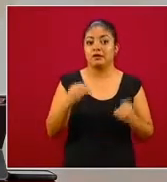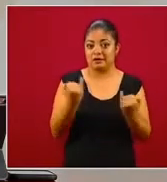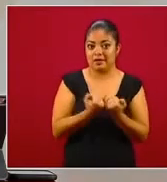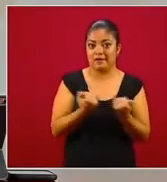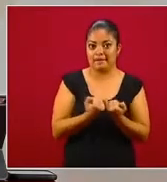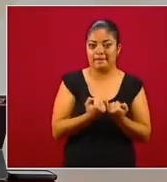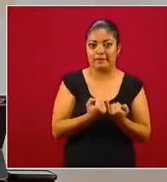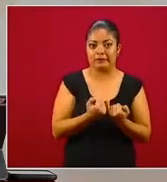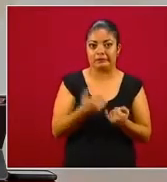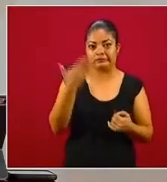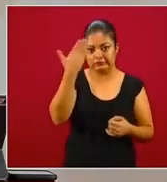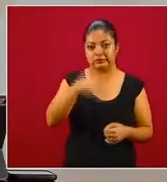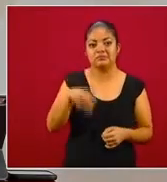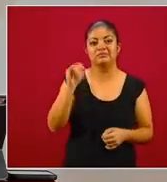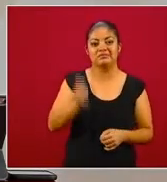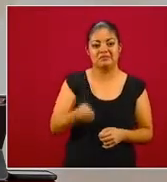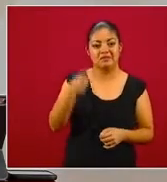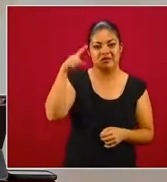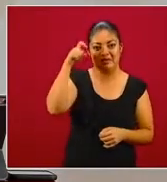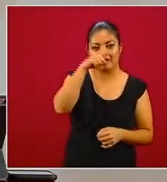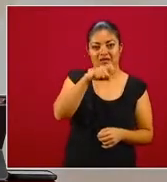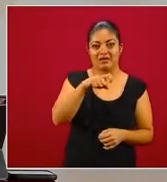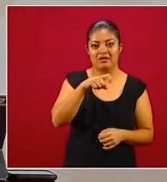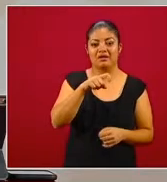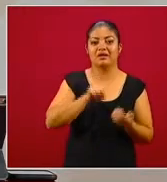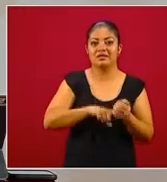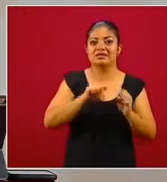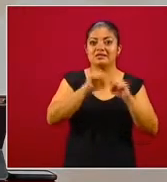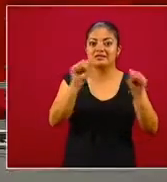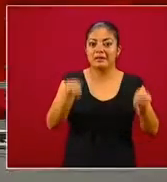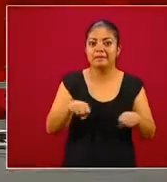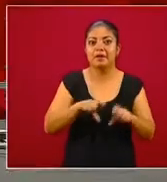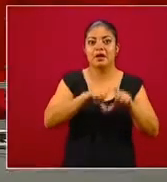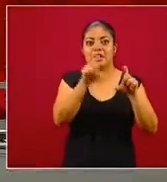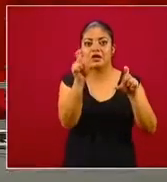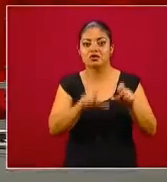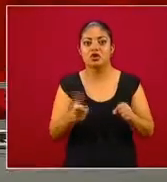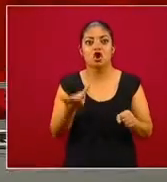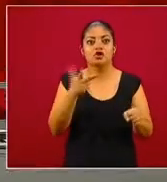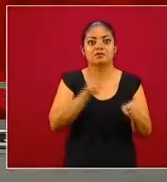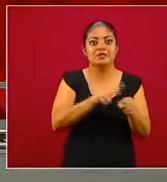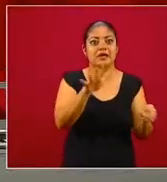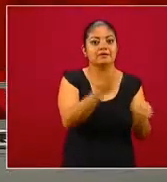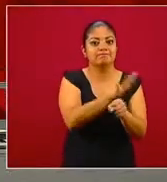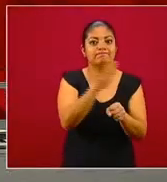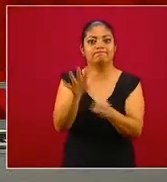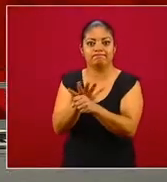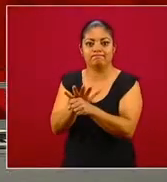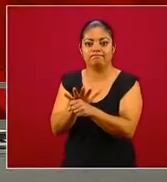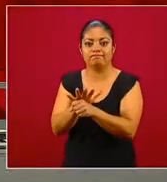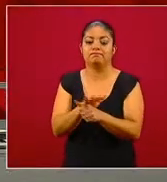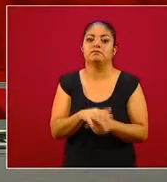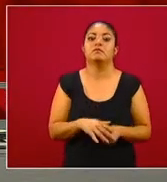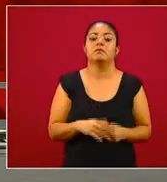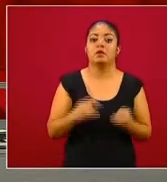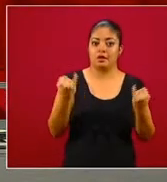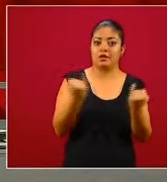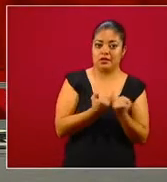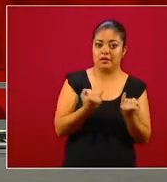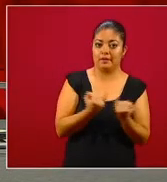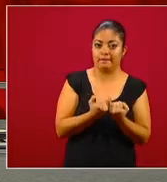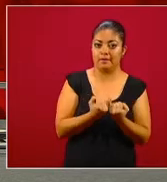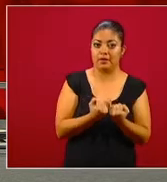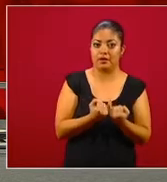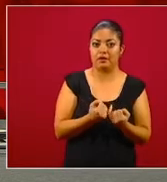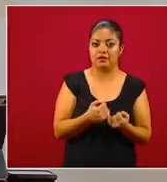that reto mayor means sobre we el have the Sistema Nacional de highest, we Salud, have the la capacidad serious hospitalaria challenge to our health y system right consecuentemente now. And también in